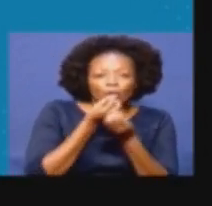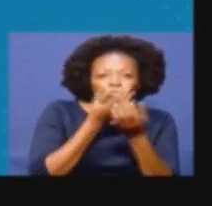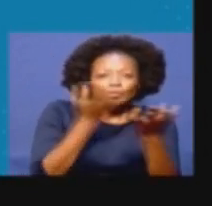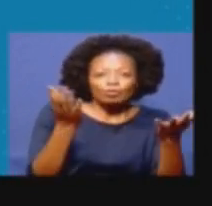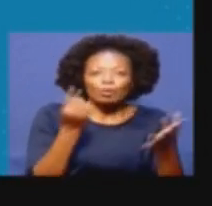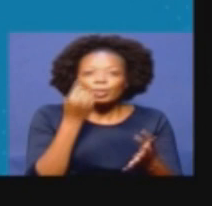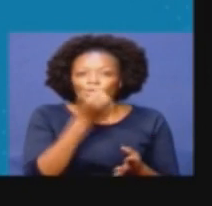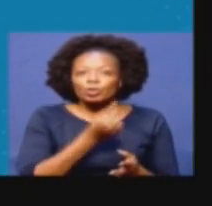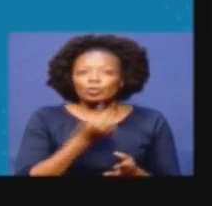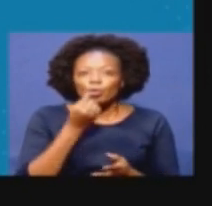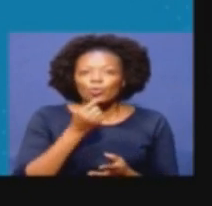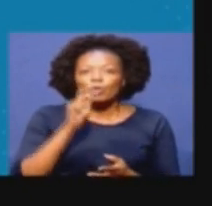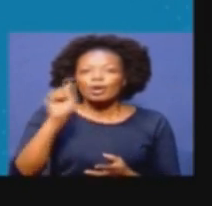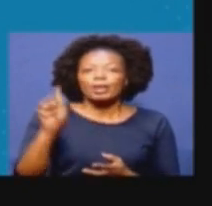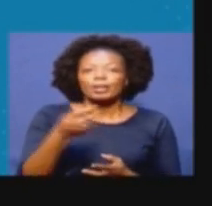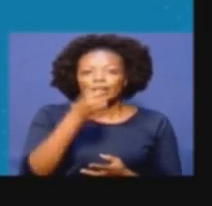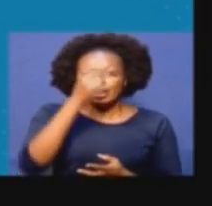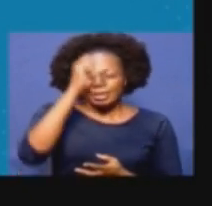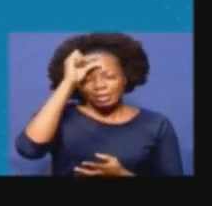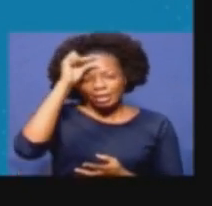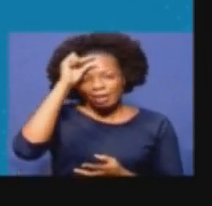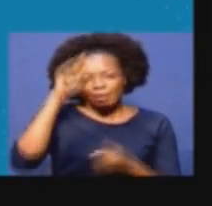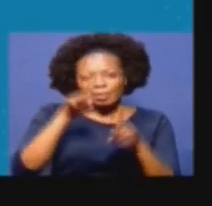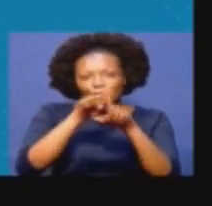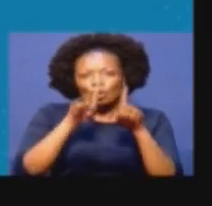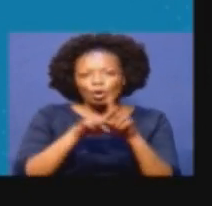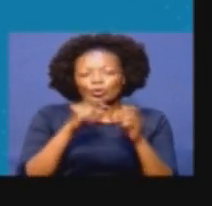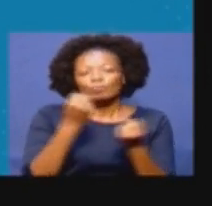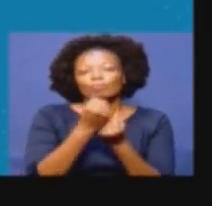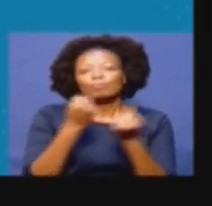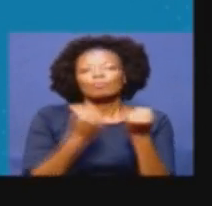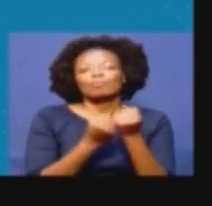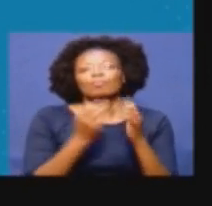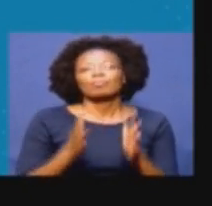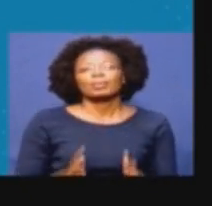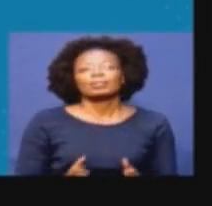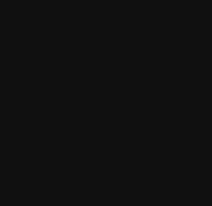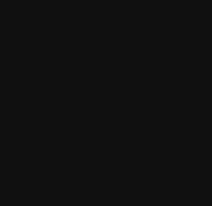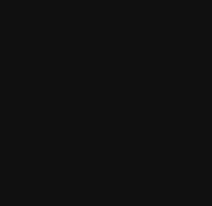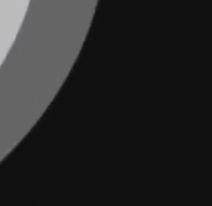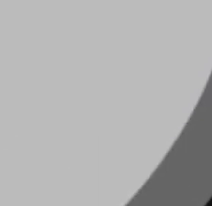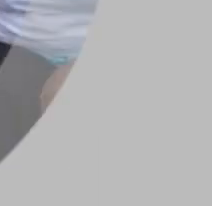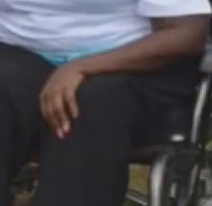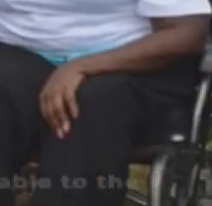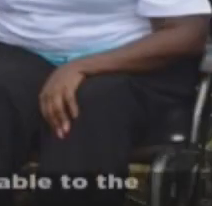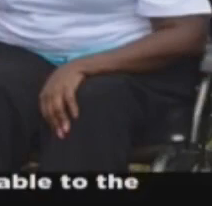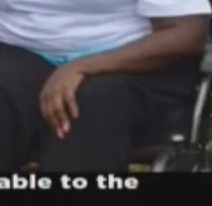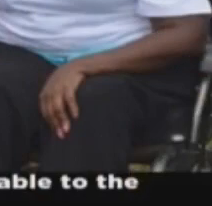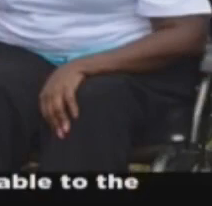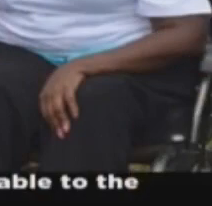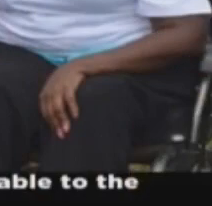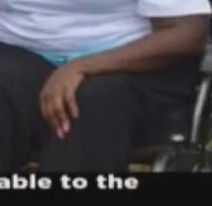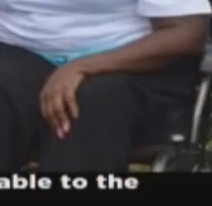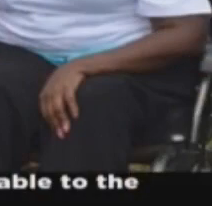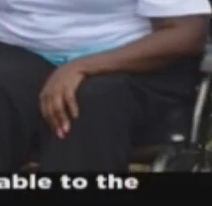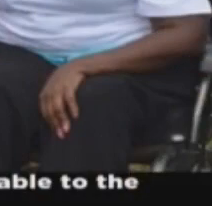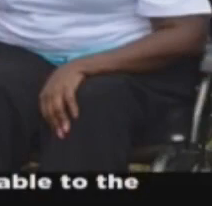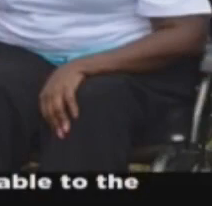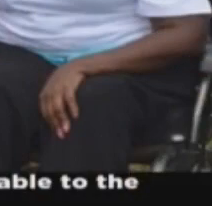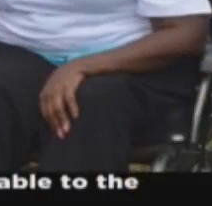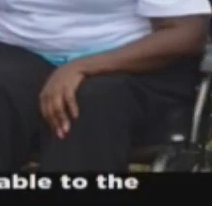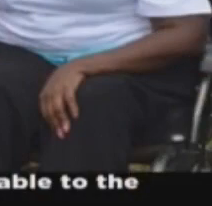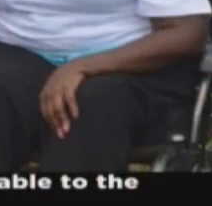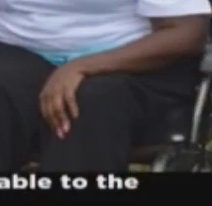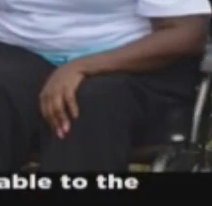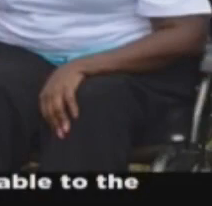has been brought to you by the Government of Kenya and its partners. During this pandemic period, people